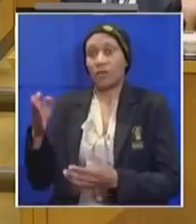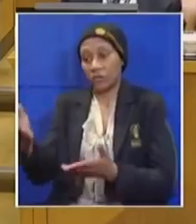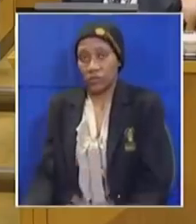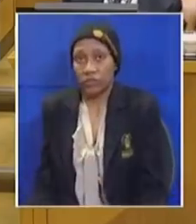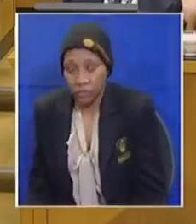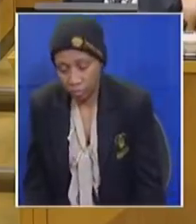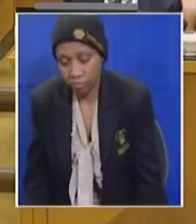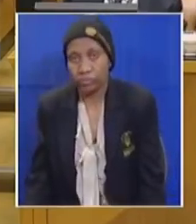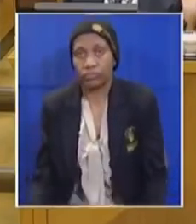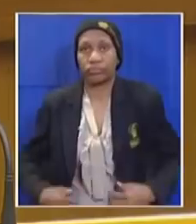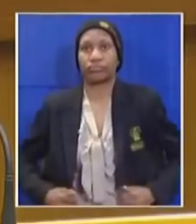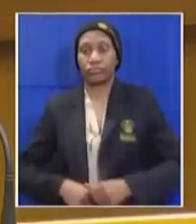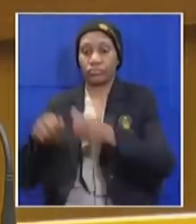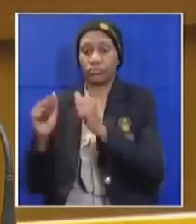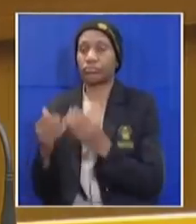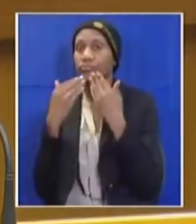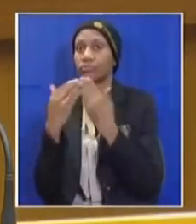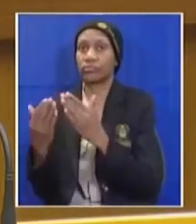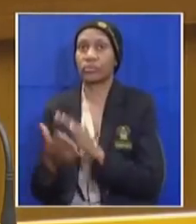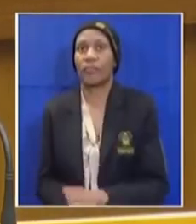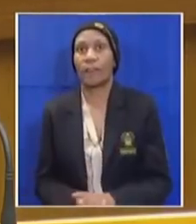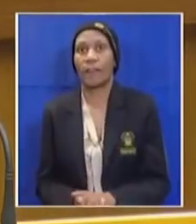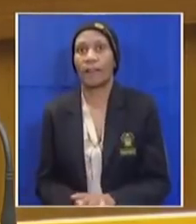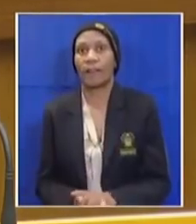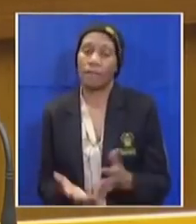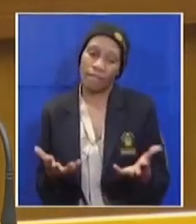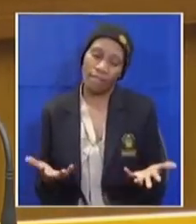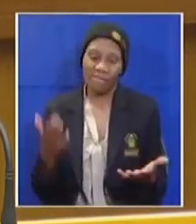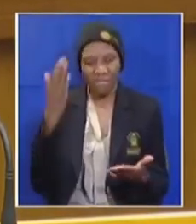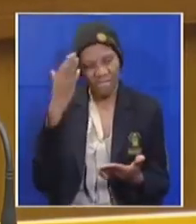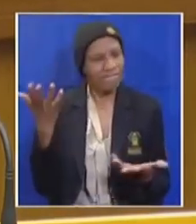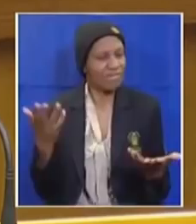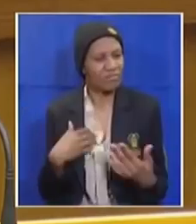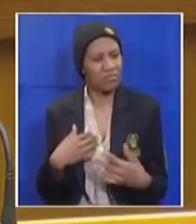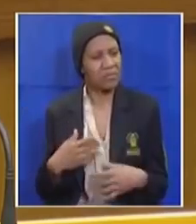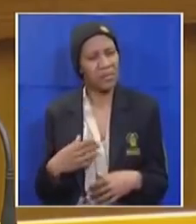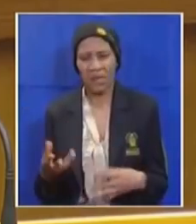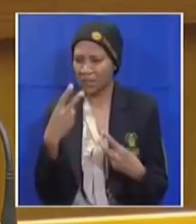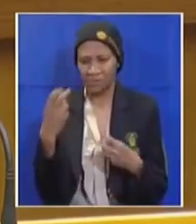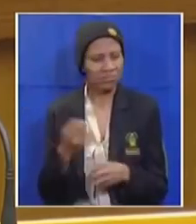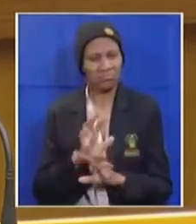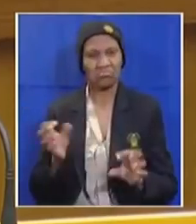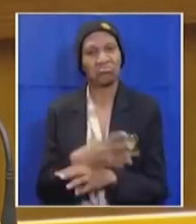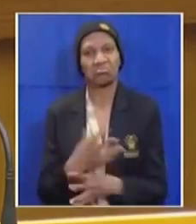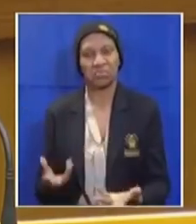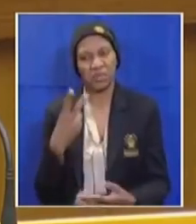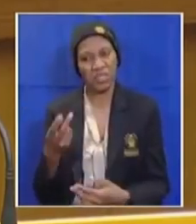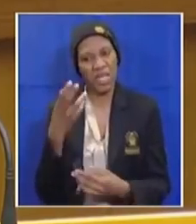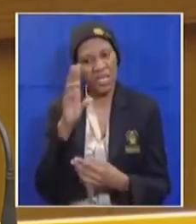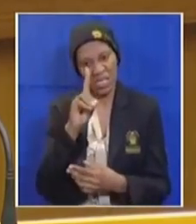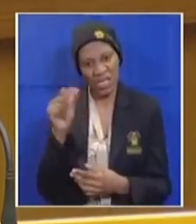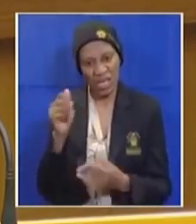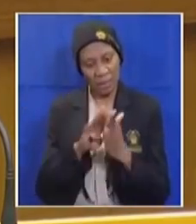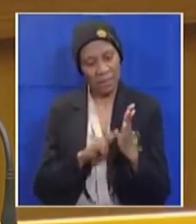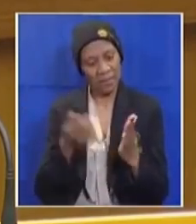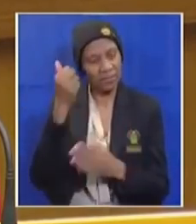Thank you, Honorable Chair. You know, it's not amazed that the DA will oppose the bill because it will